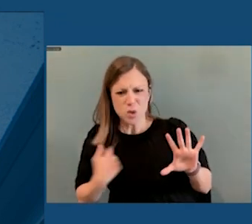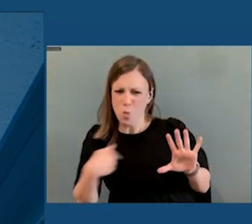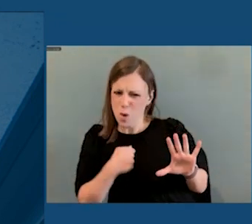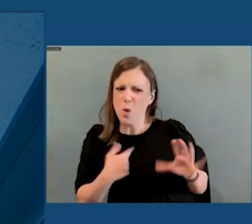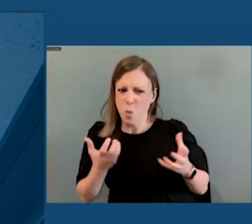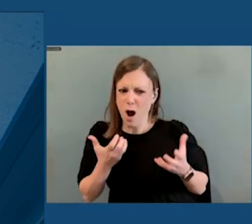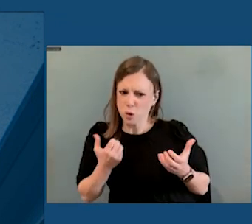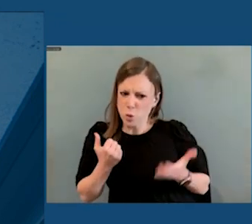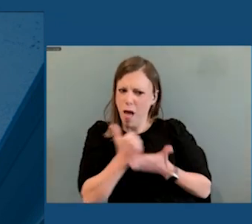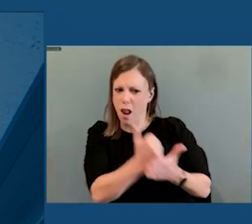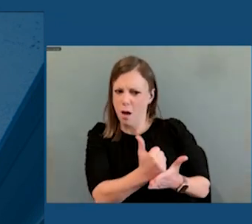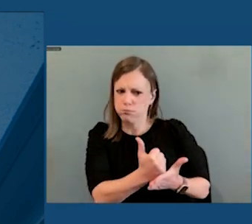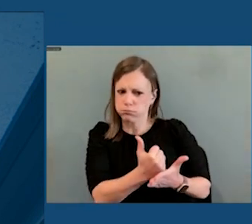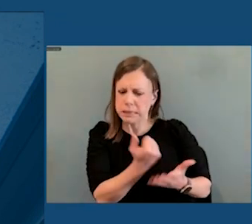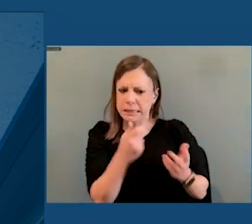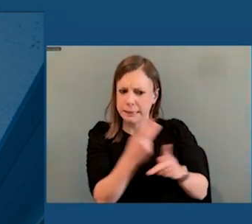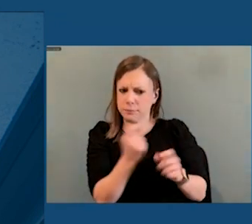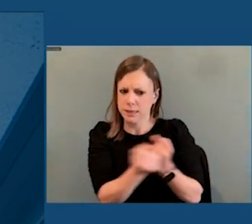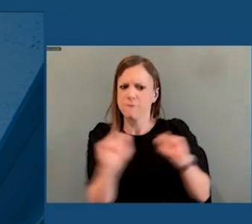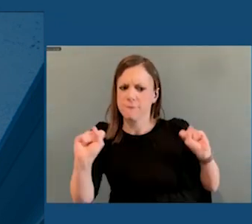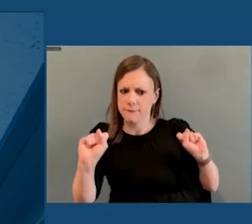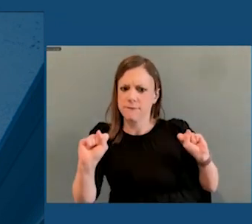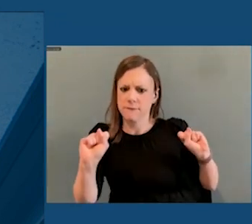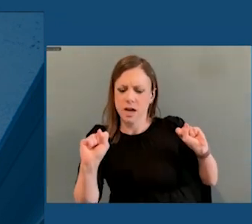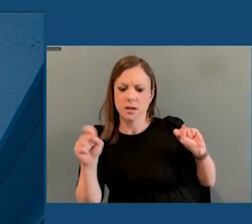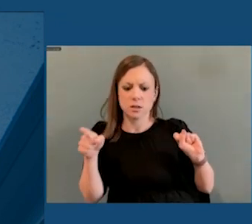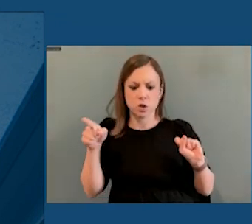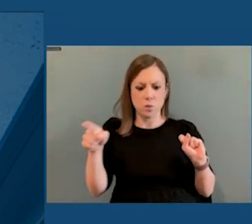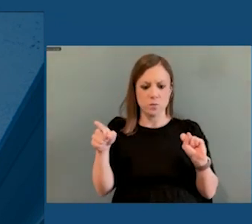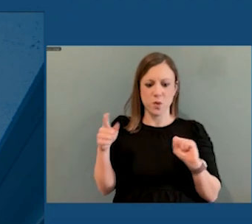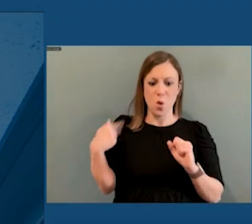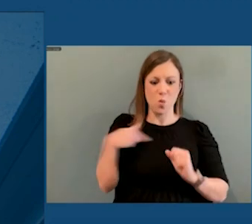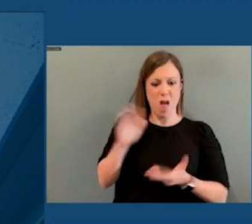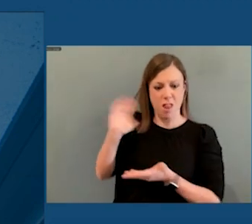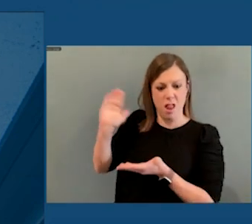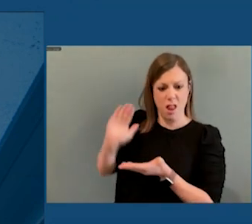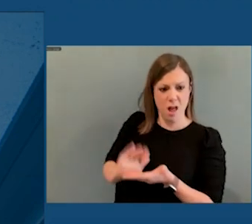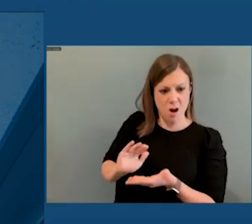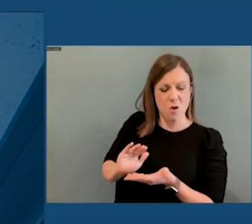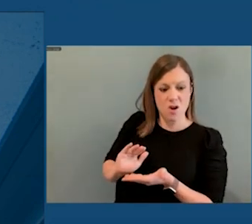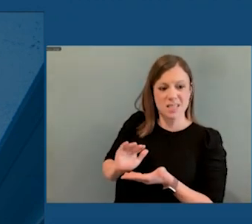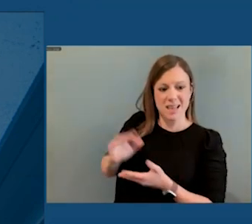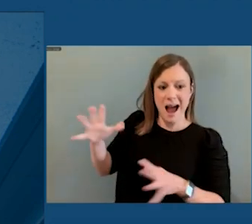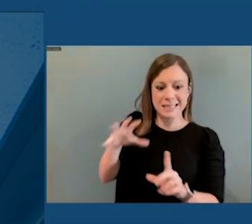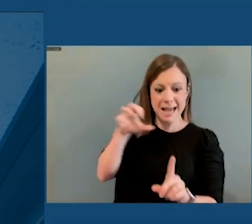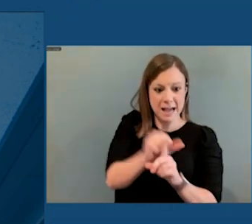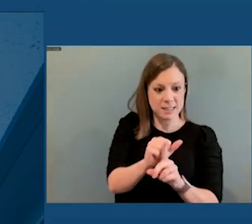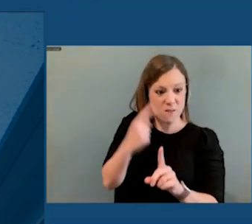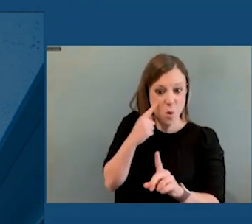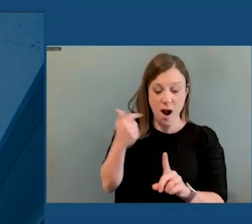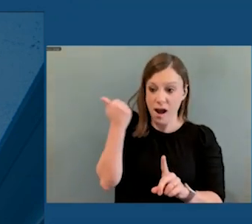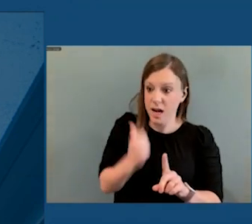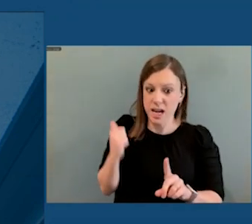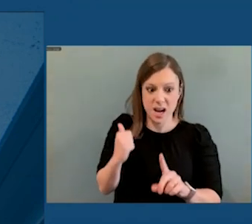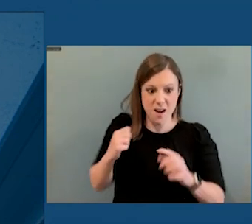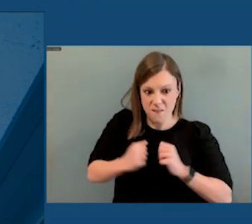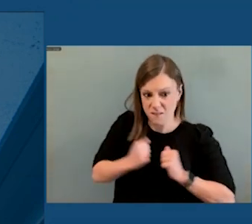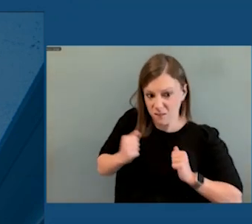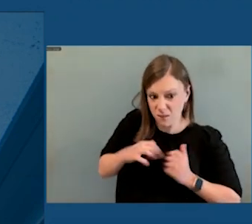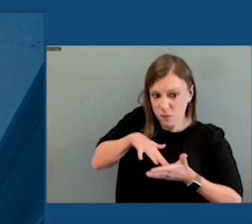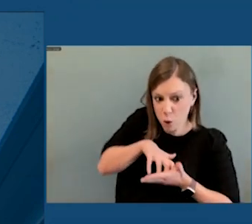attacks on these vulnerable frontline workers, I insisted on increased penalties for anyone who assaults a retail